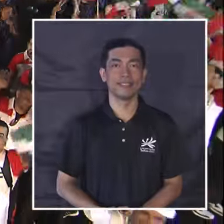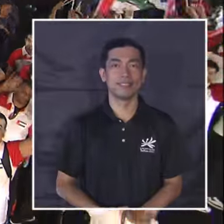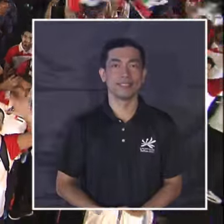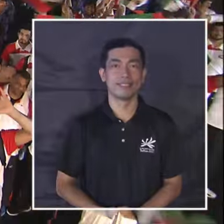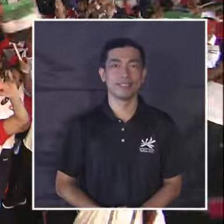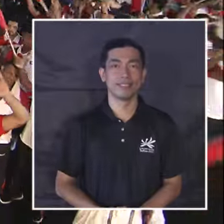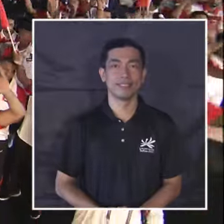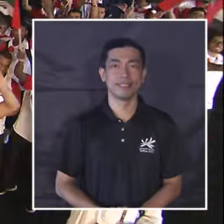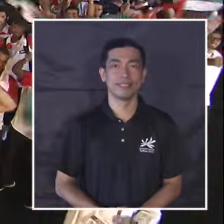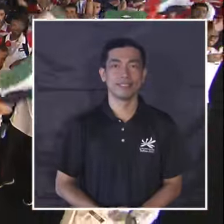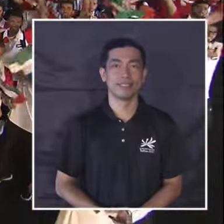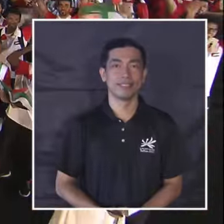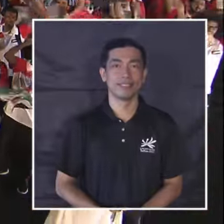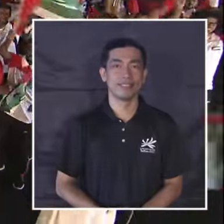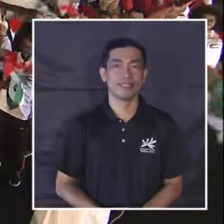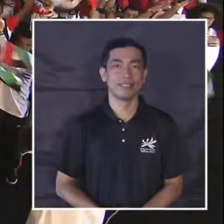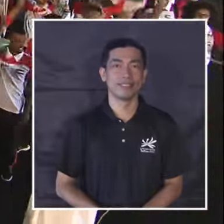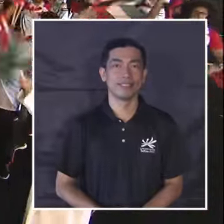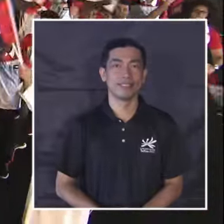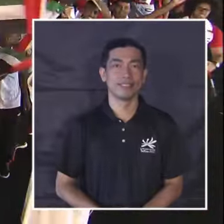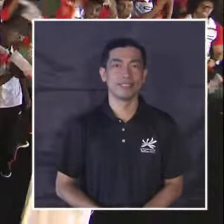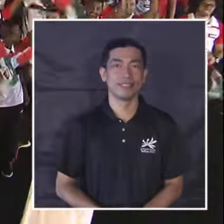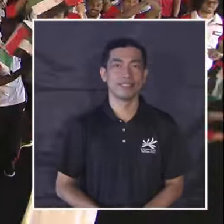game will be participated by